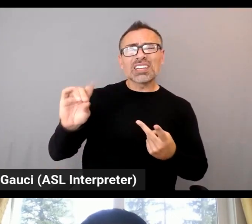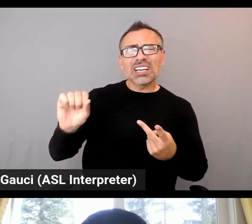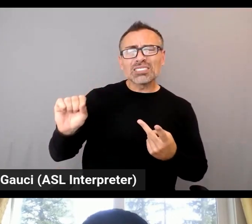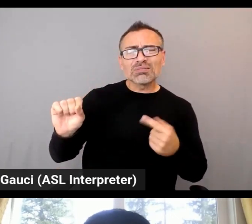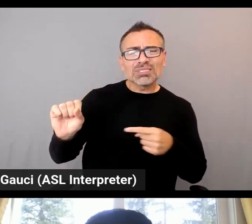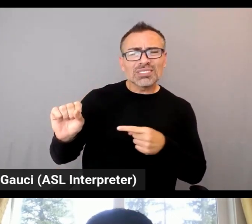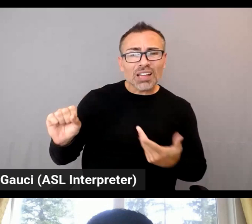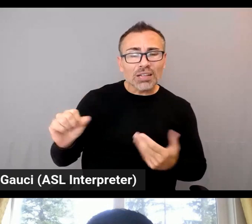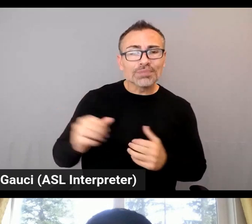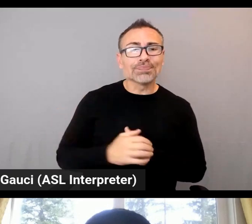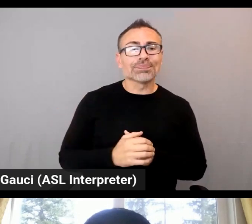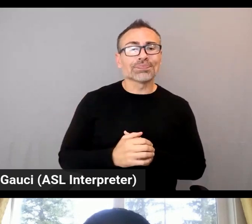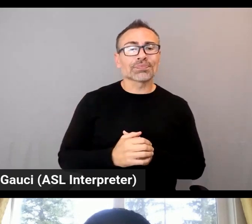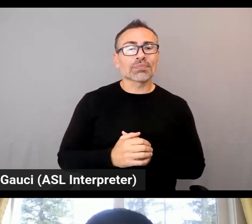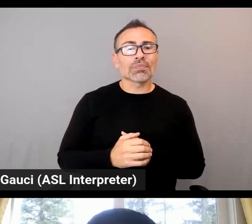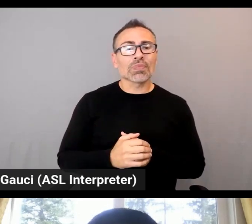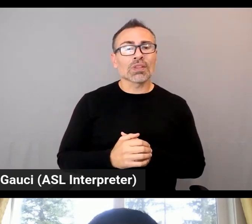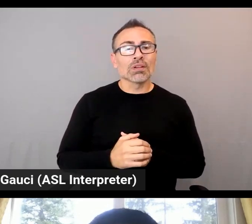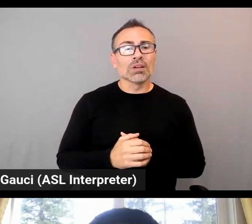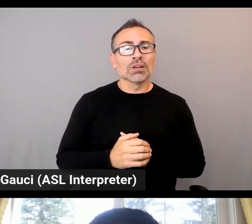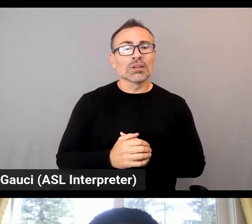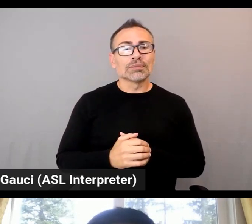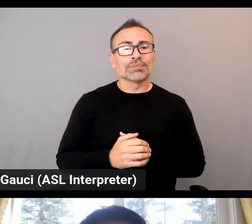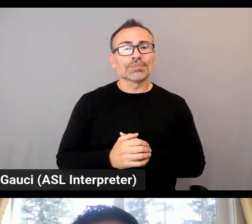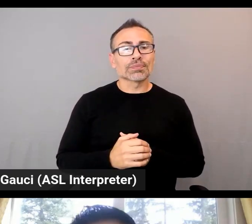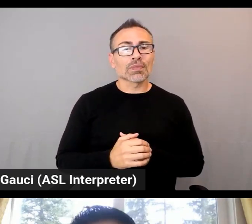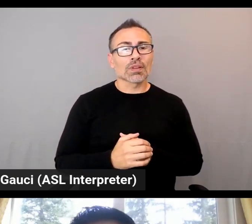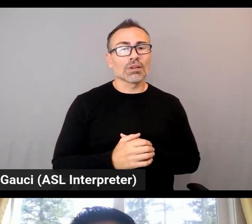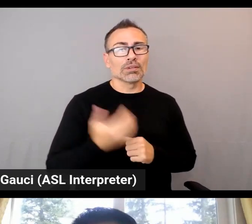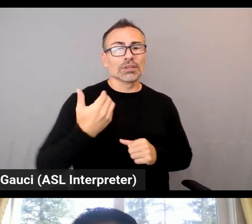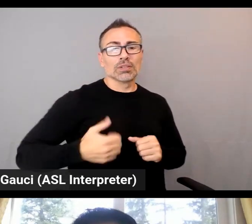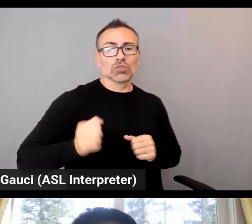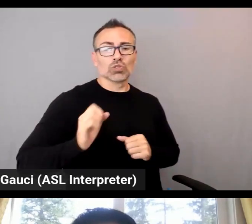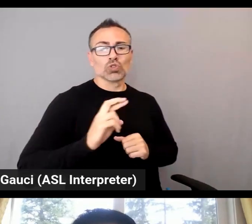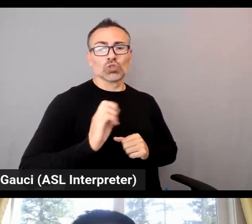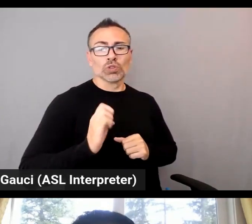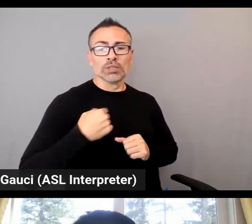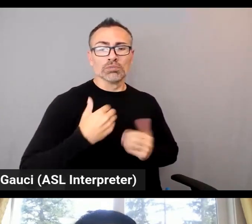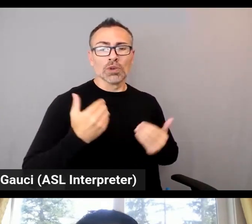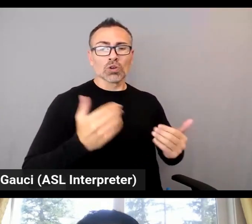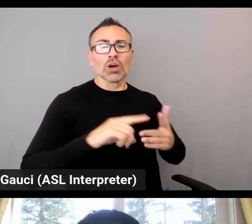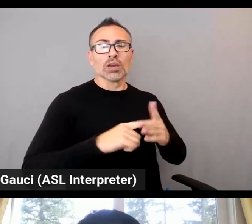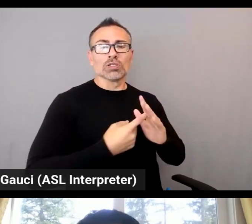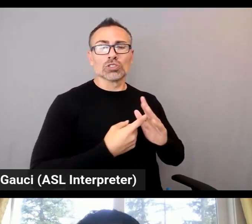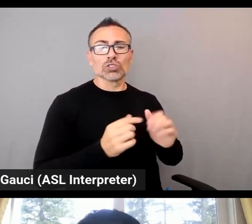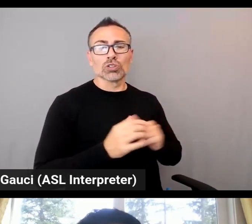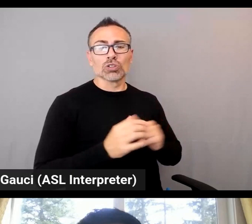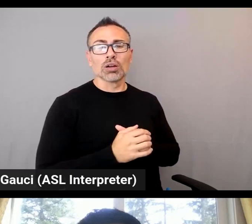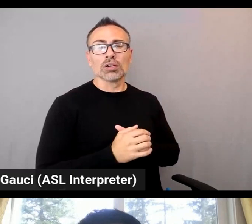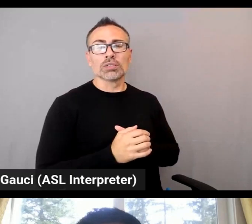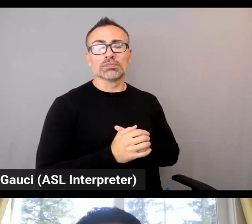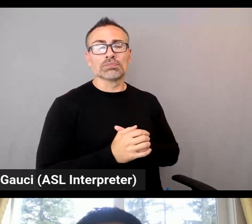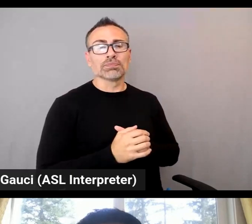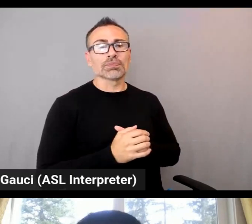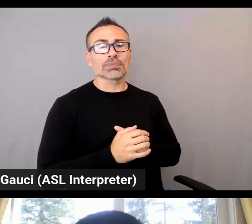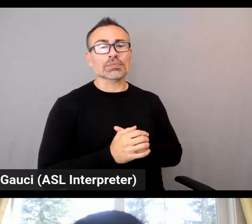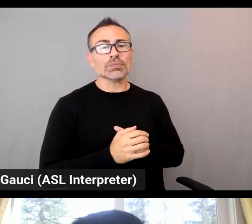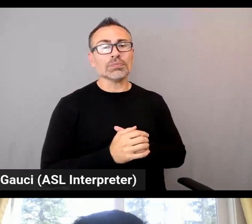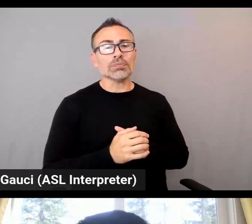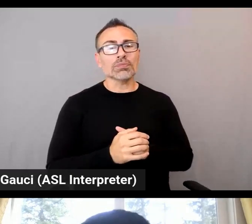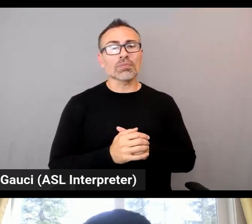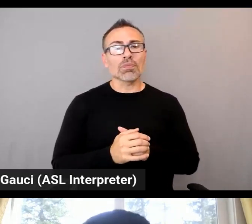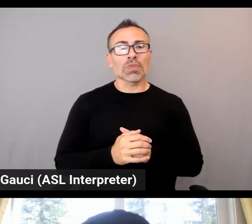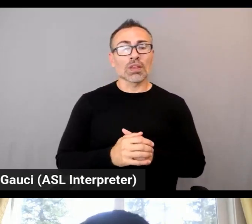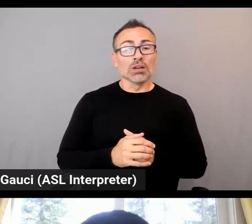I can start maybe, Jeff, and feel free to add in as needed. So let me give